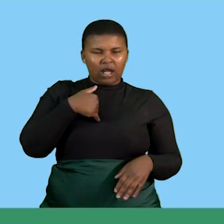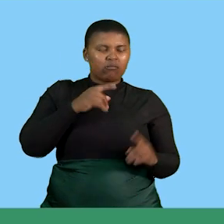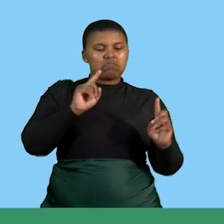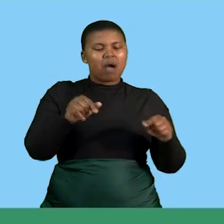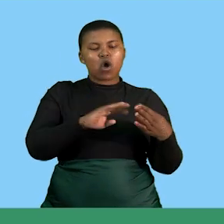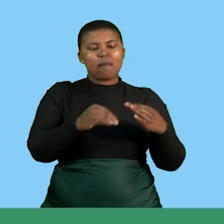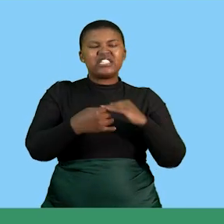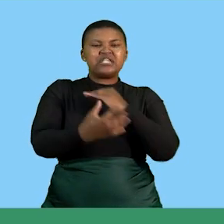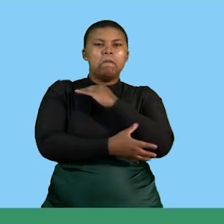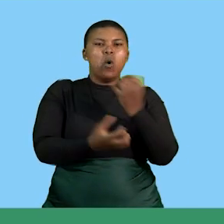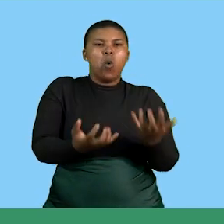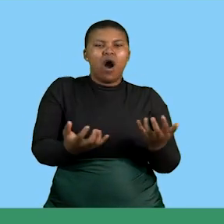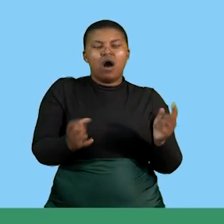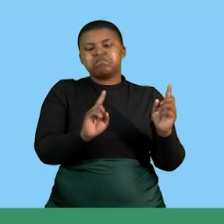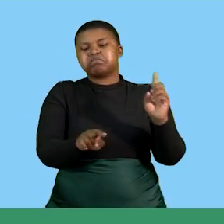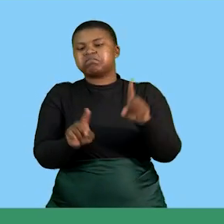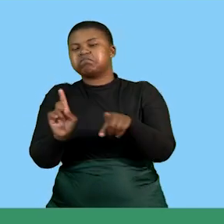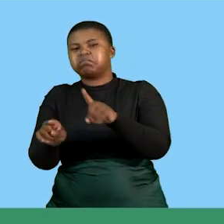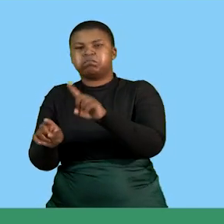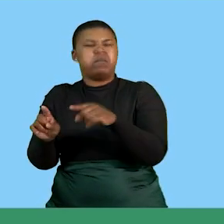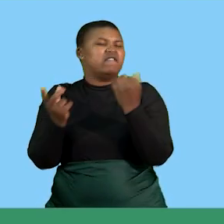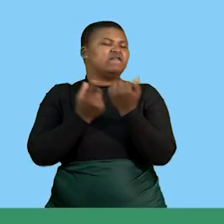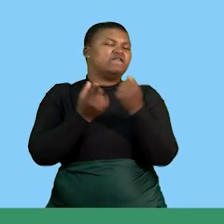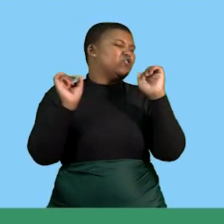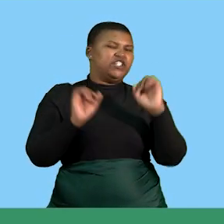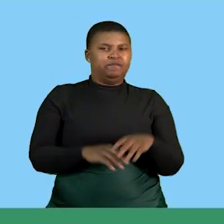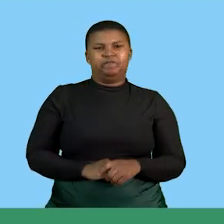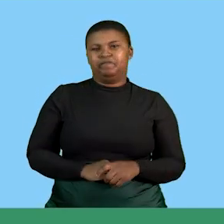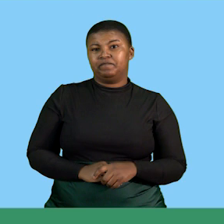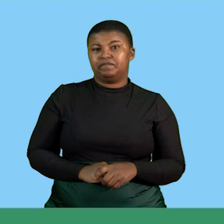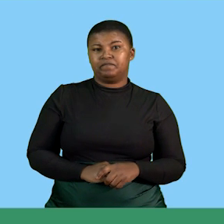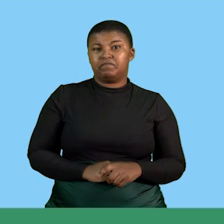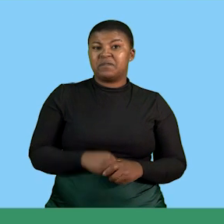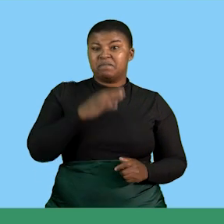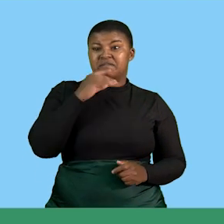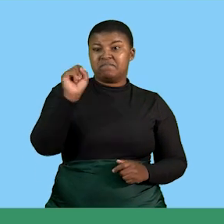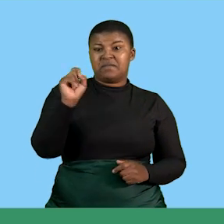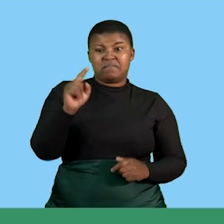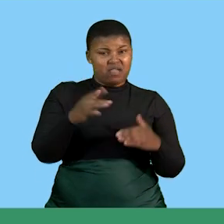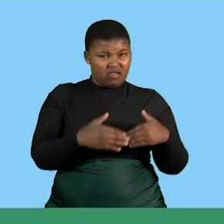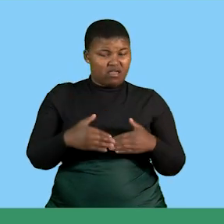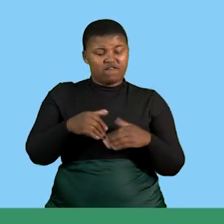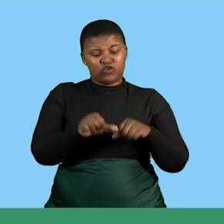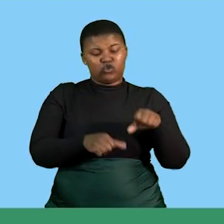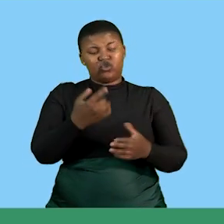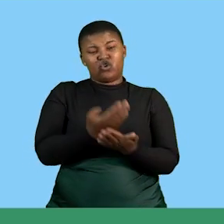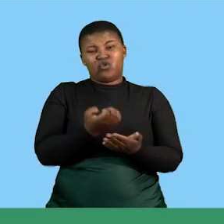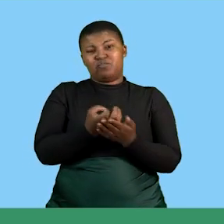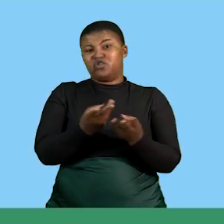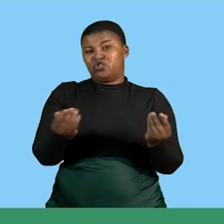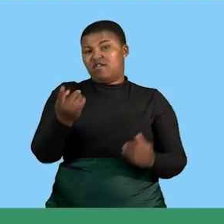charge. So this is obviously a business or an organization that addresses welfare or socioeconomic